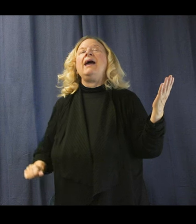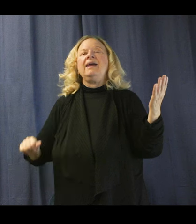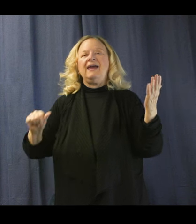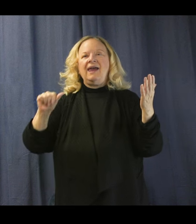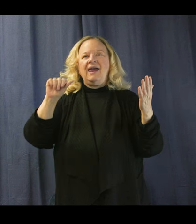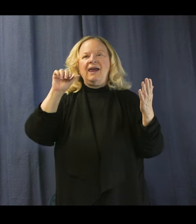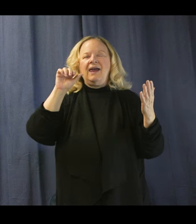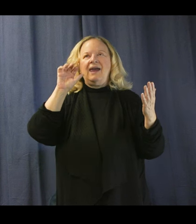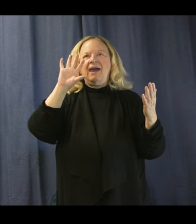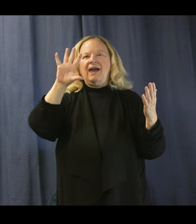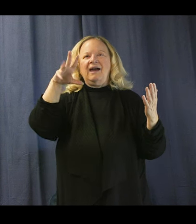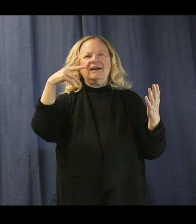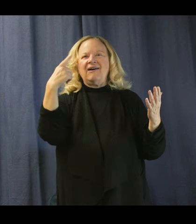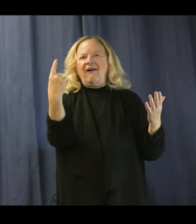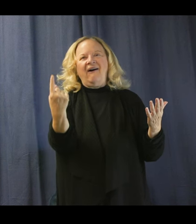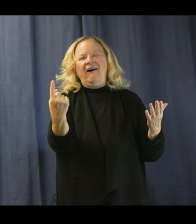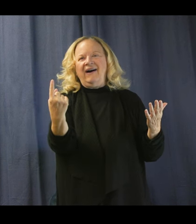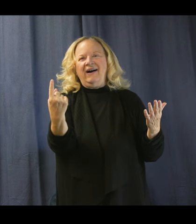Adonai